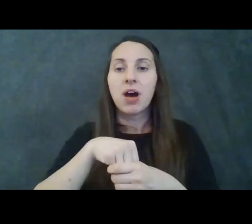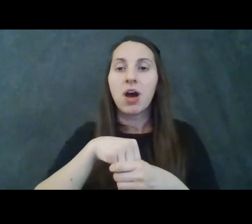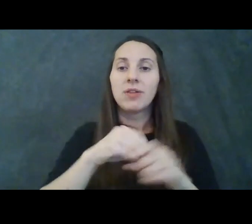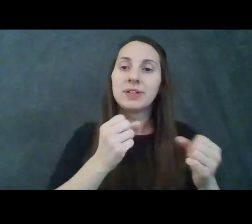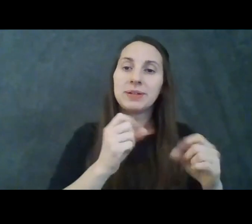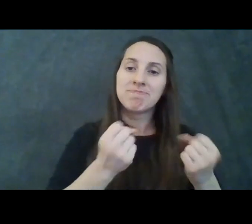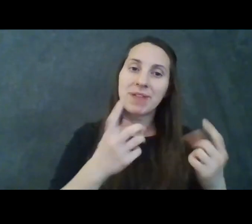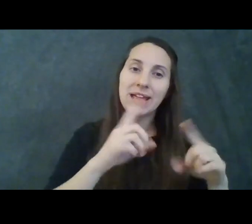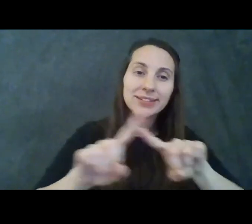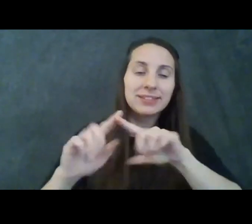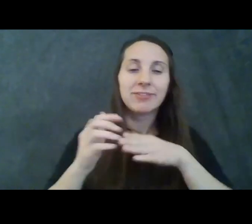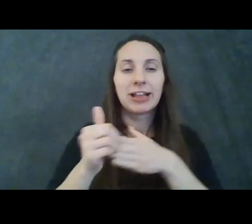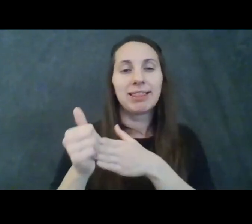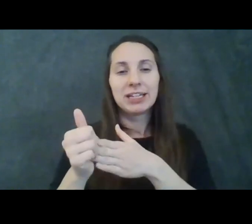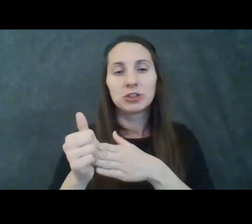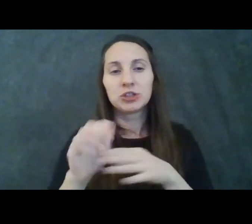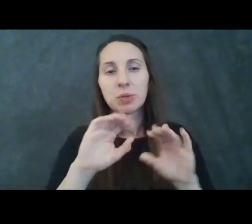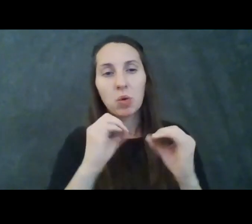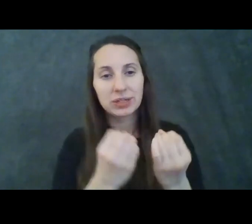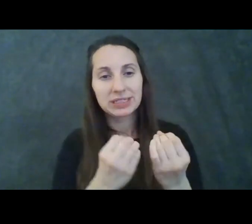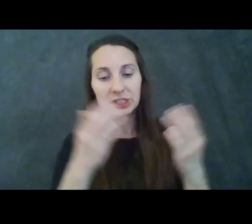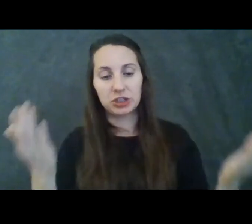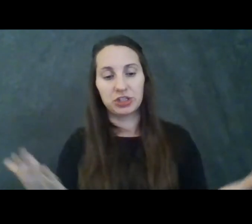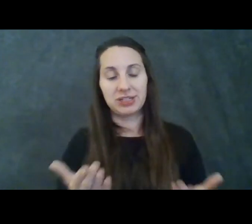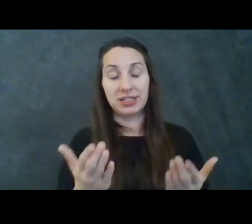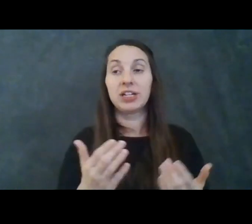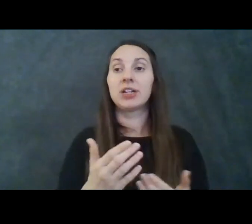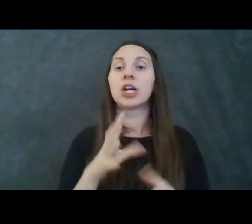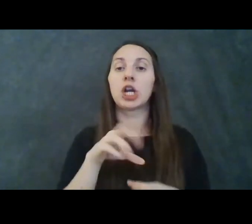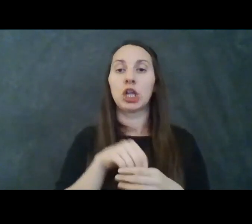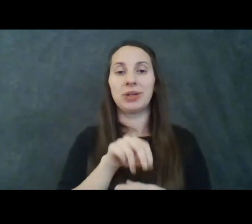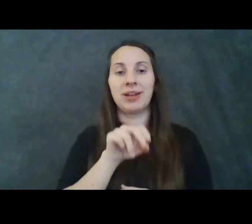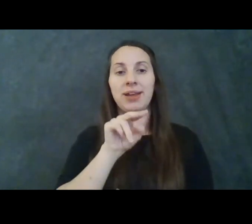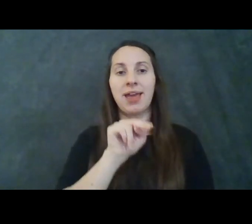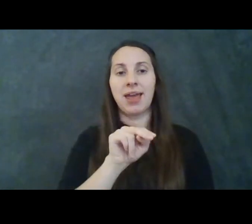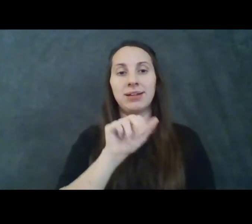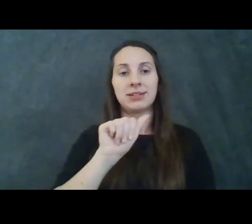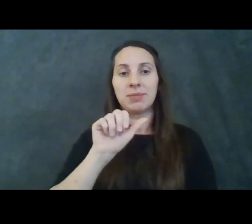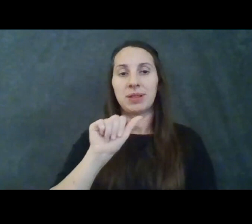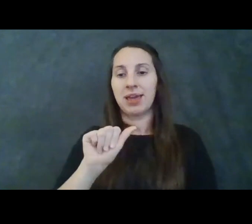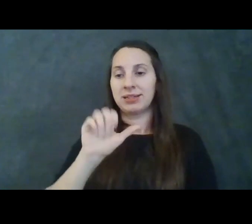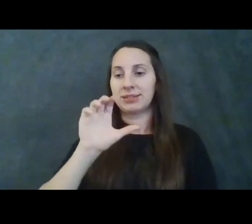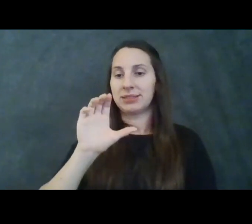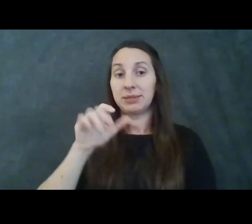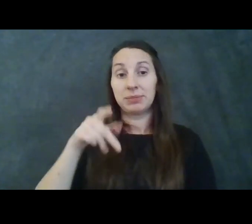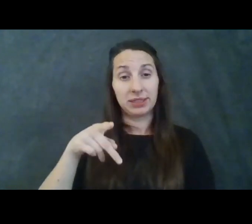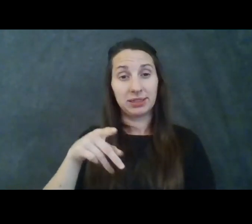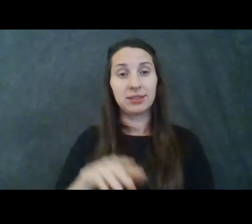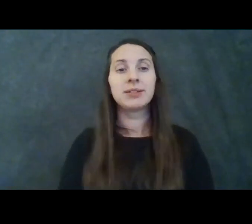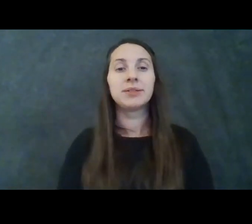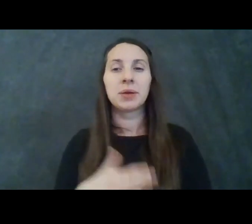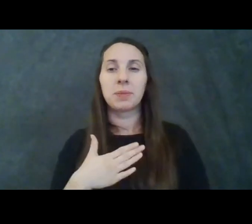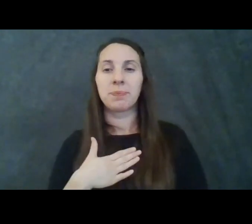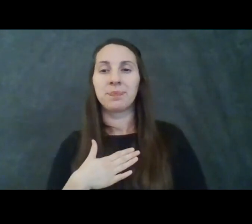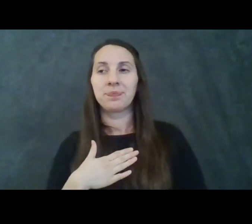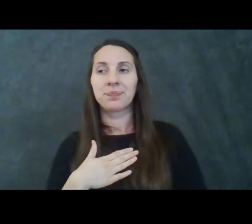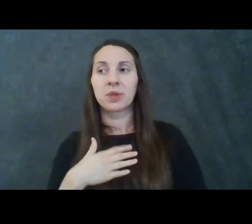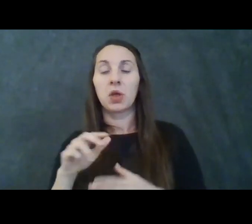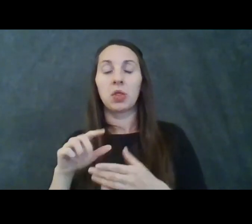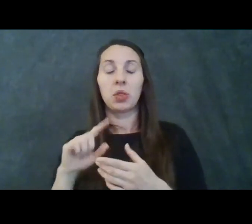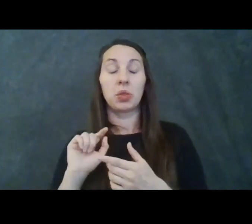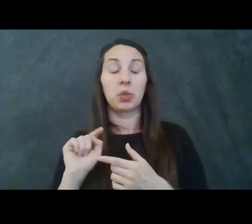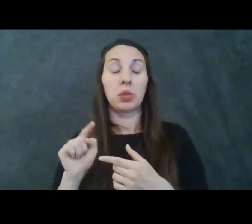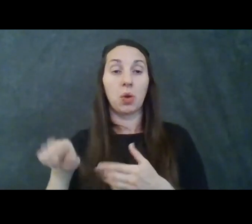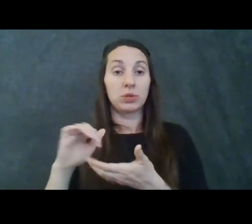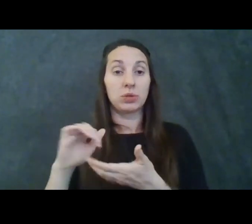community, including my neighborhood associations, the NAACP, and my own foundation. Through these partnerships, I have been